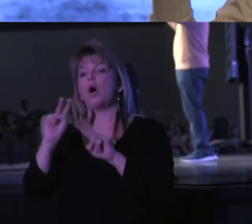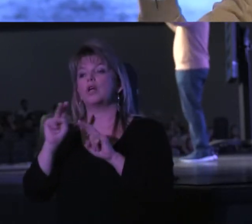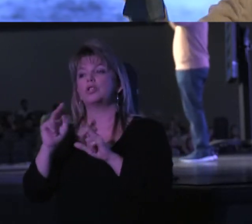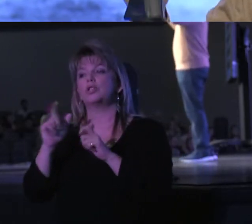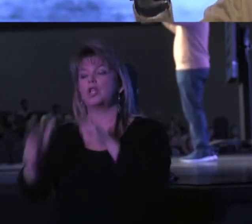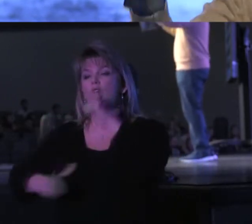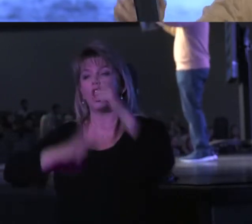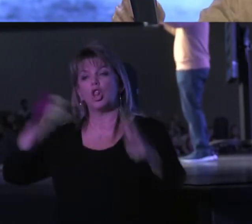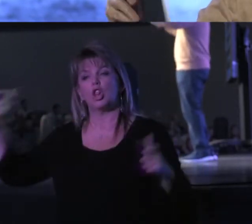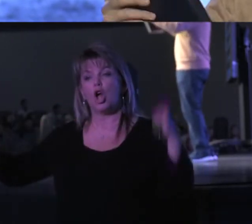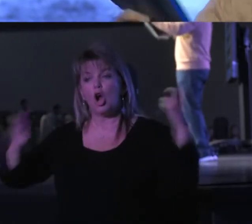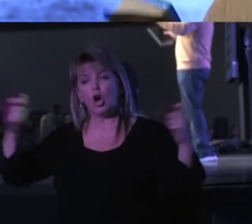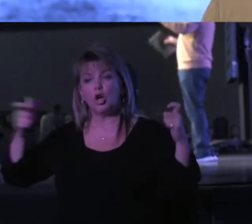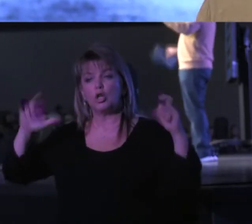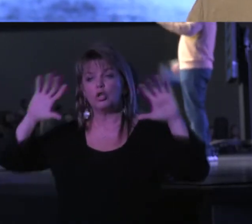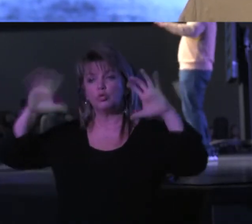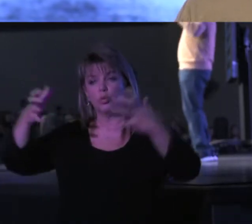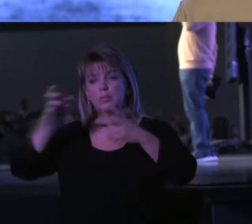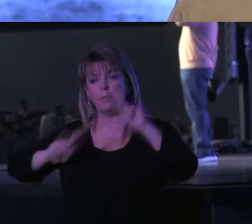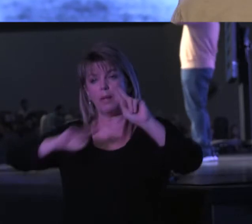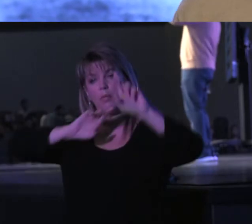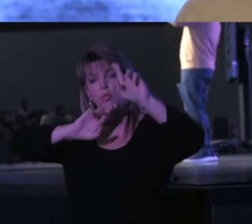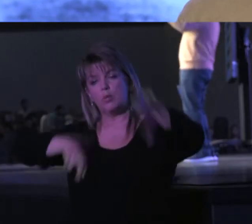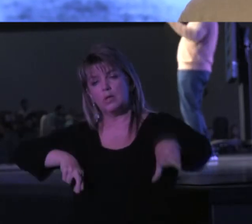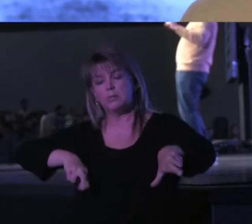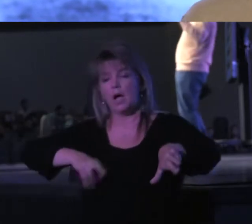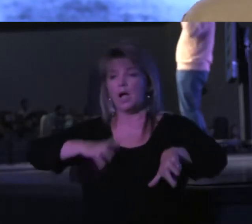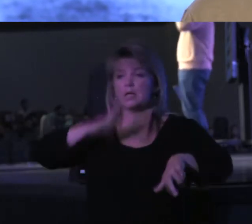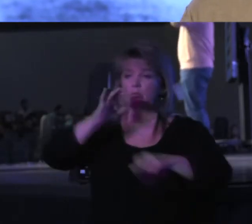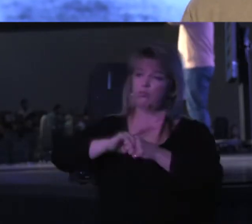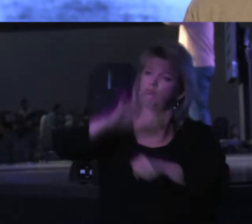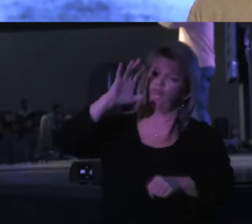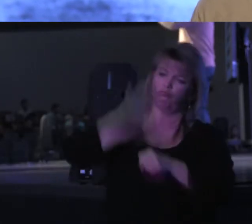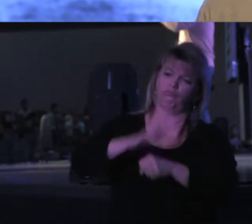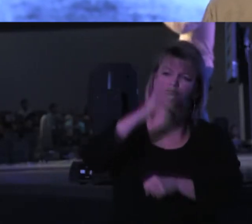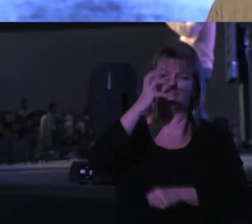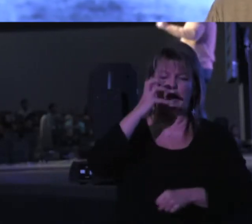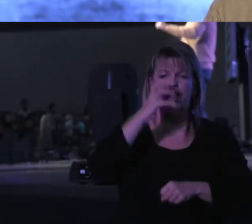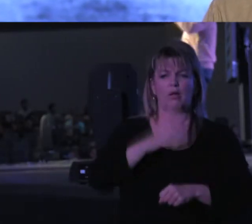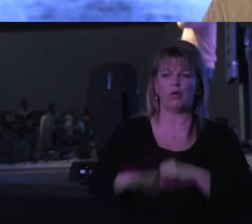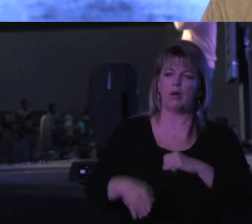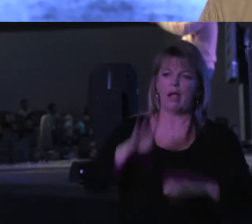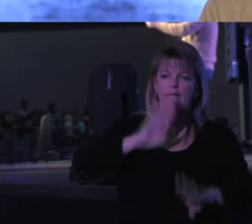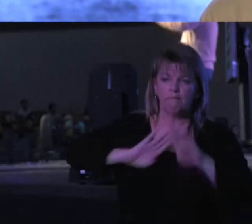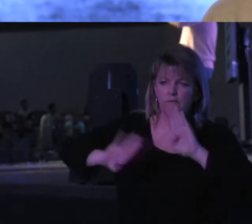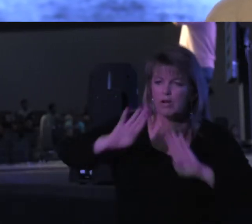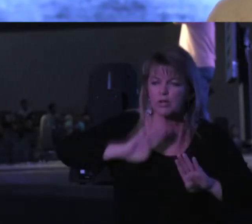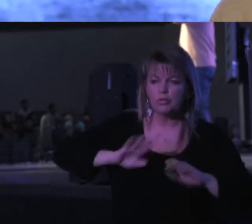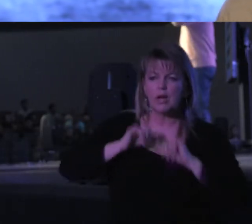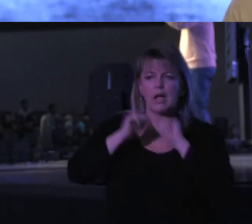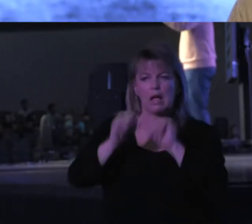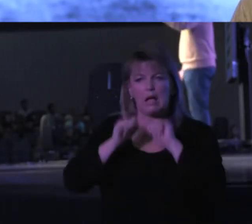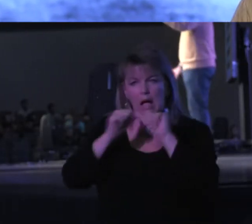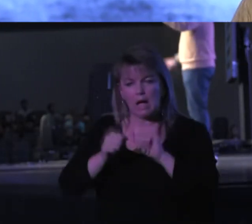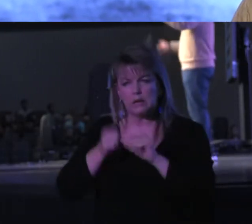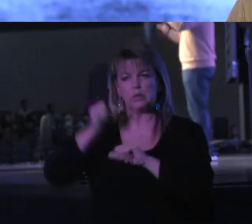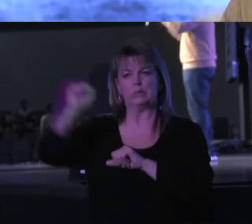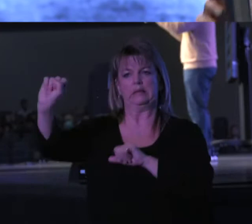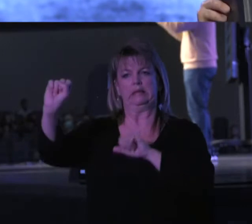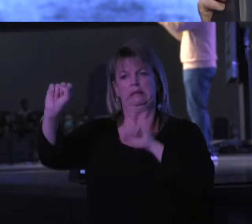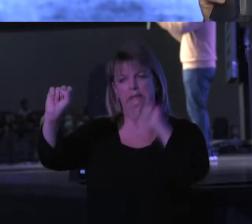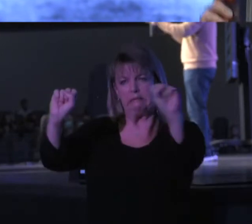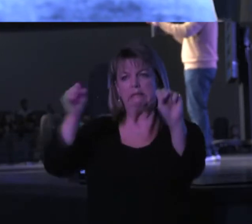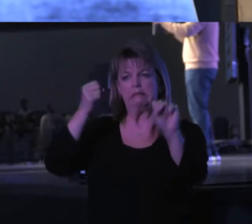large groups of people respond with anger and frustration and constant